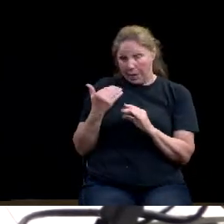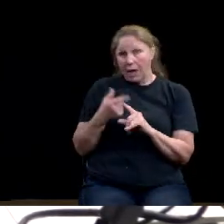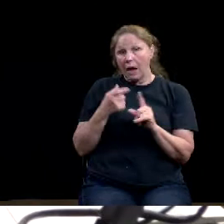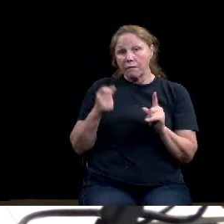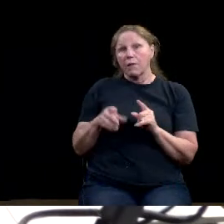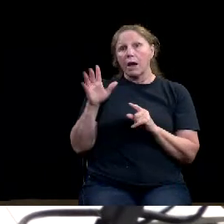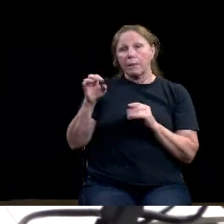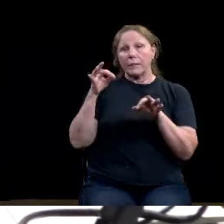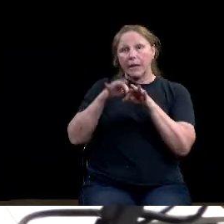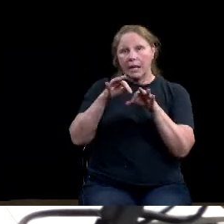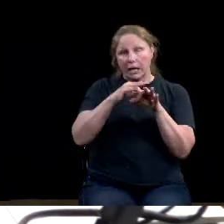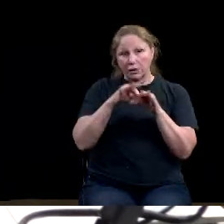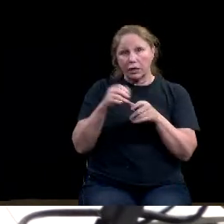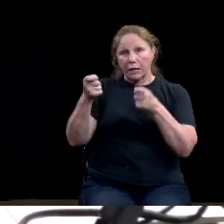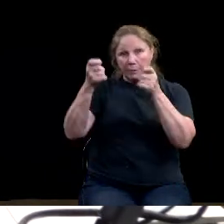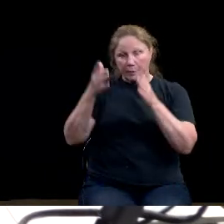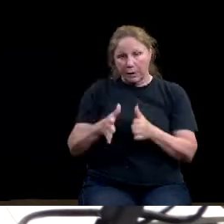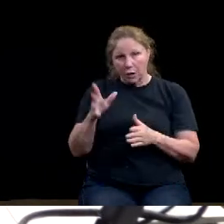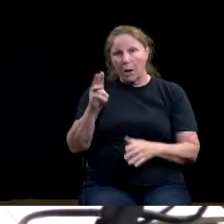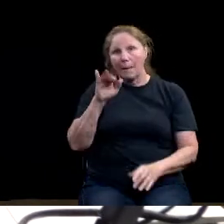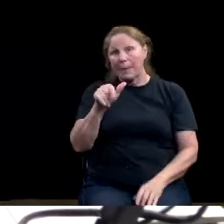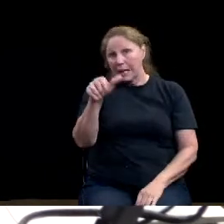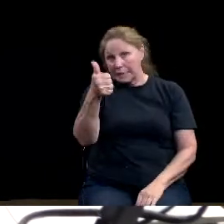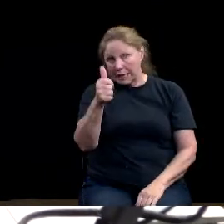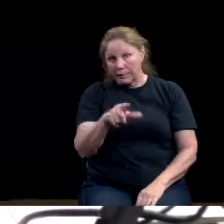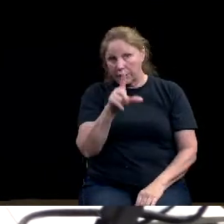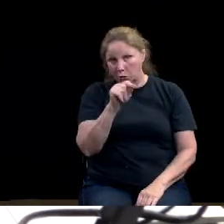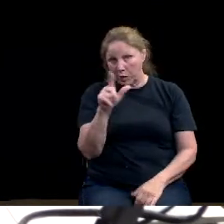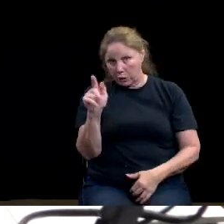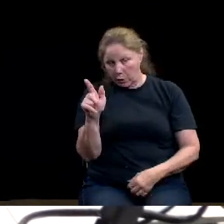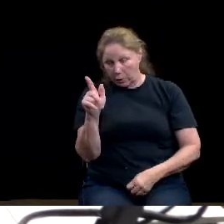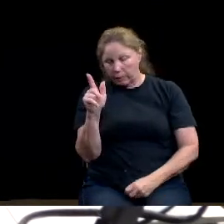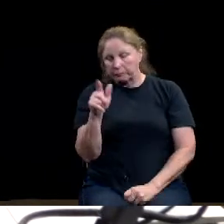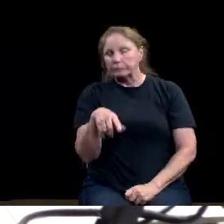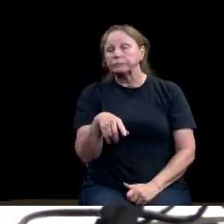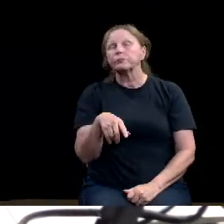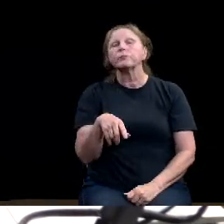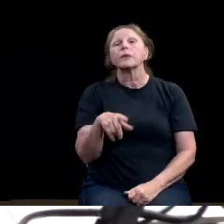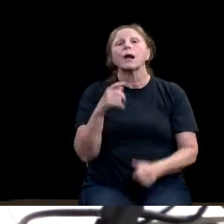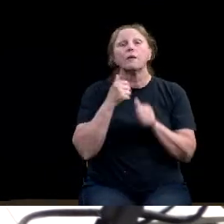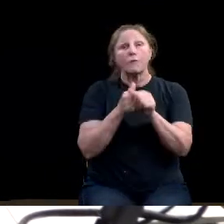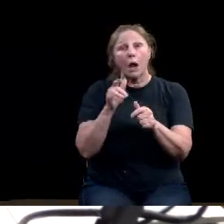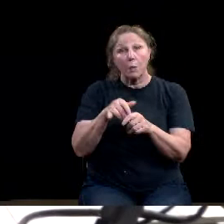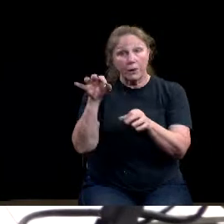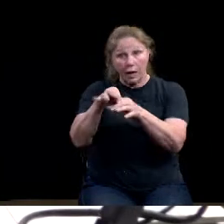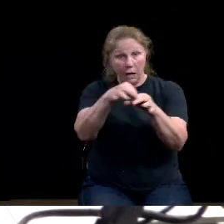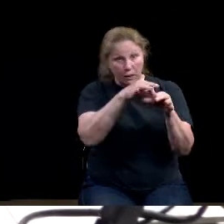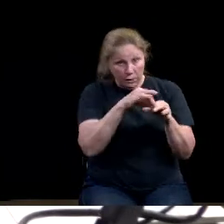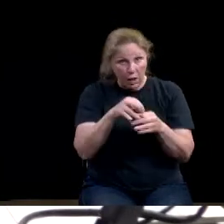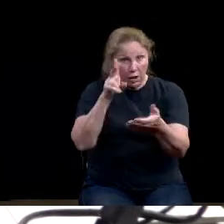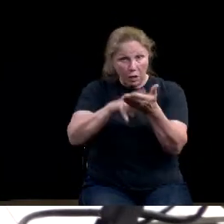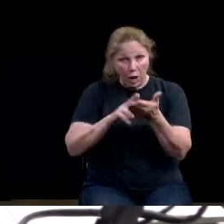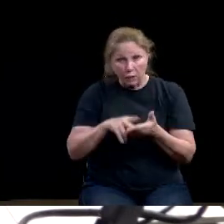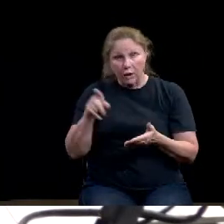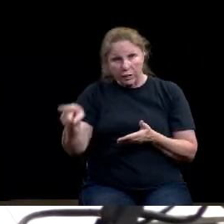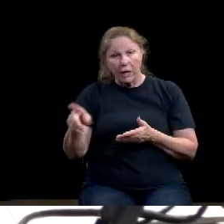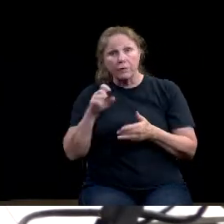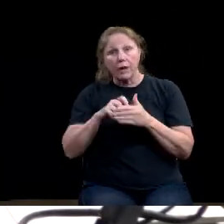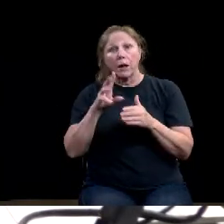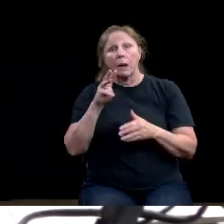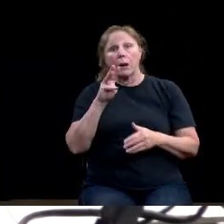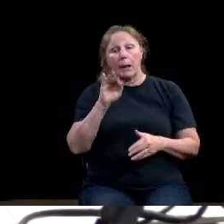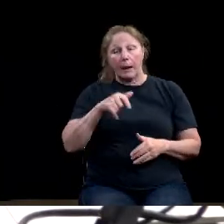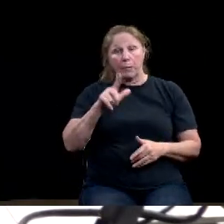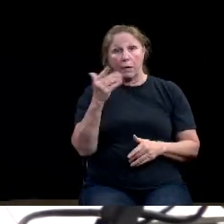contract executed on the 15th day of April, 2021, the City of Waco ballots for the May 1, 2021 general election